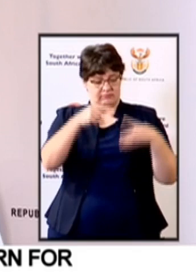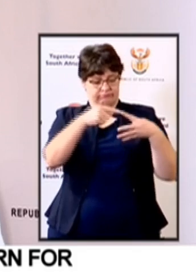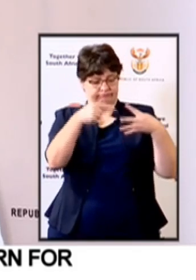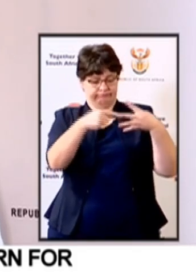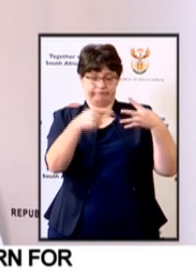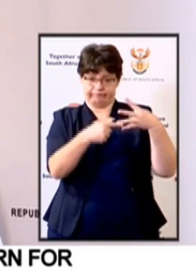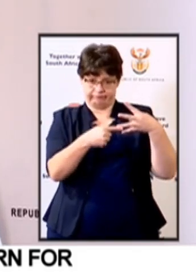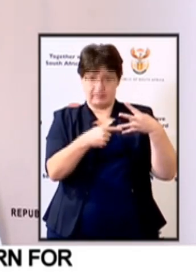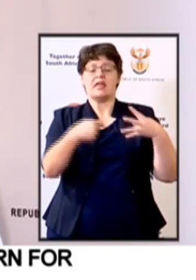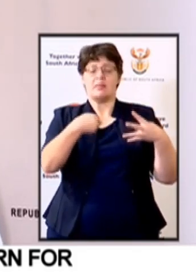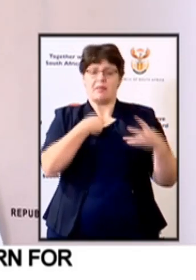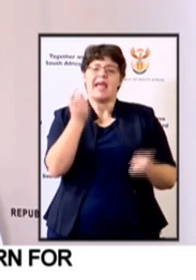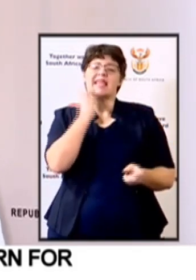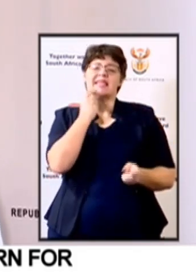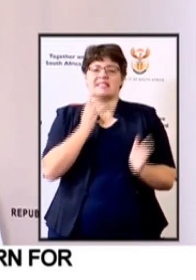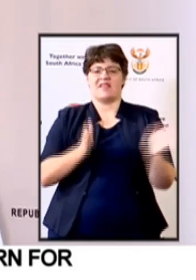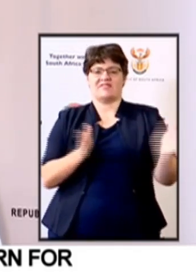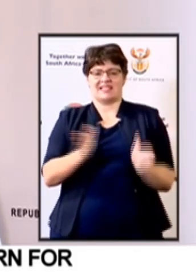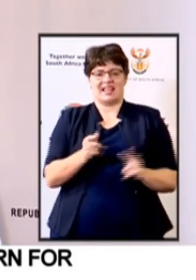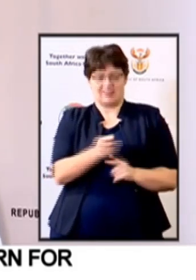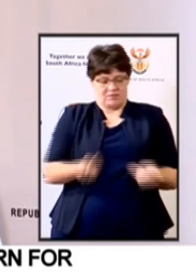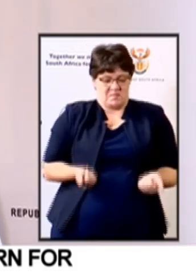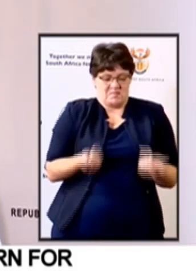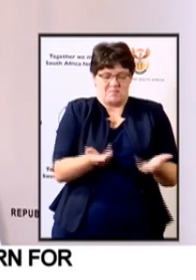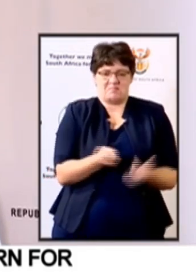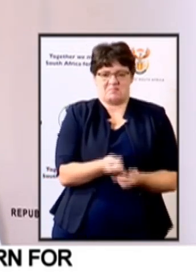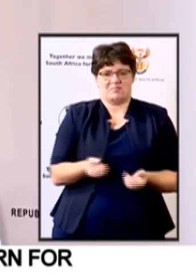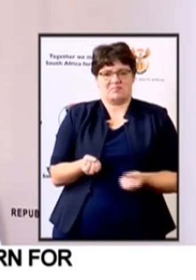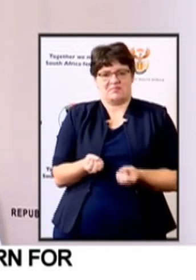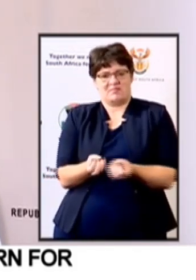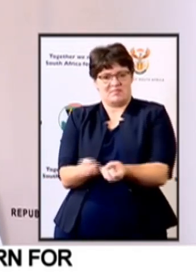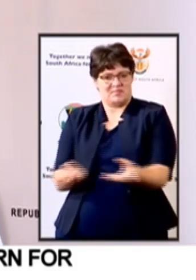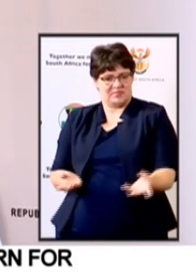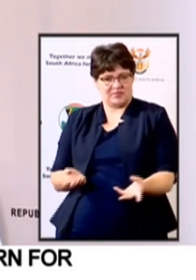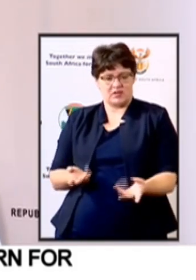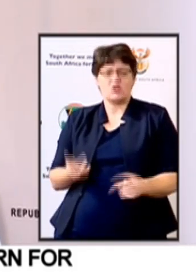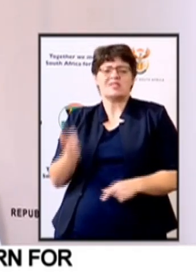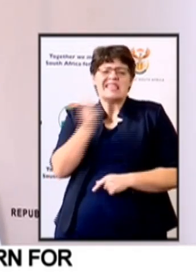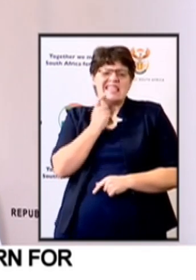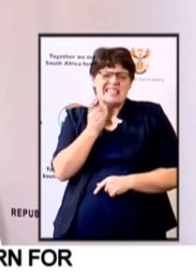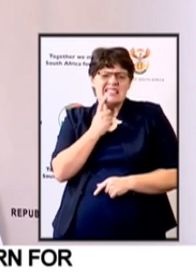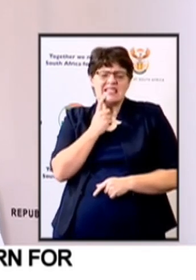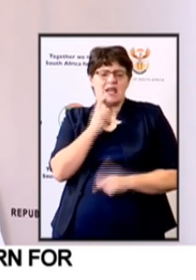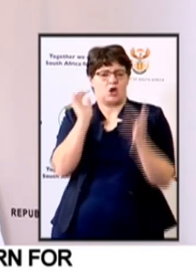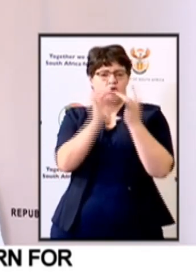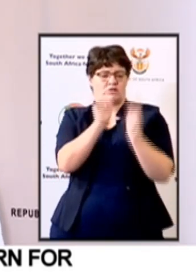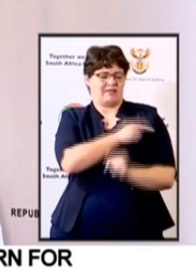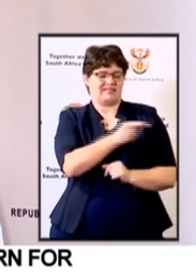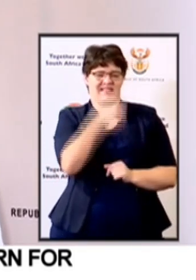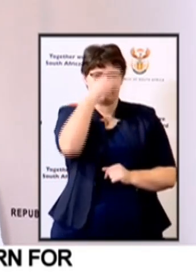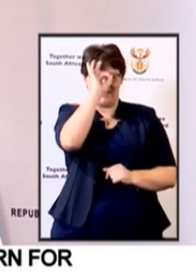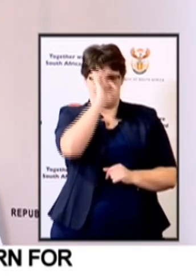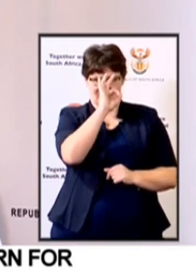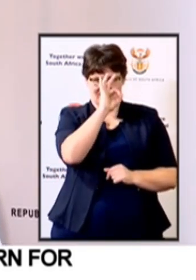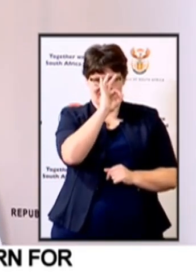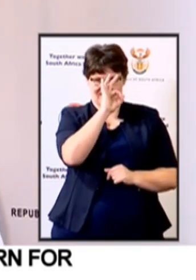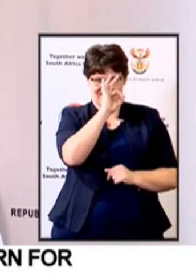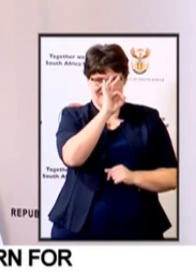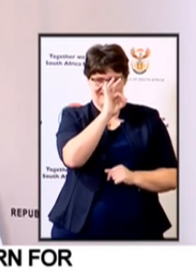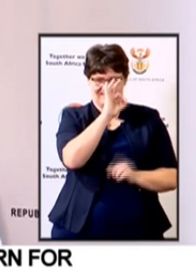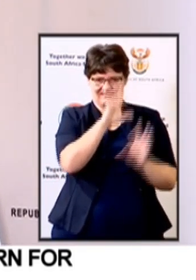could have facilitated that. So whenever it is possible to make contact with any government official or any government